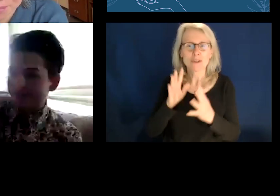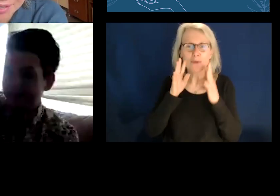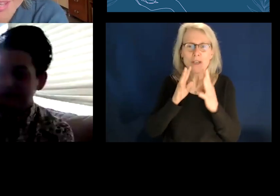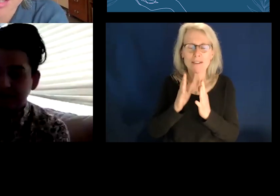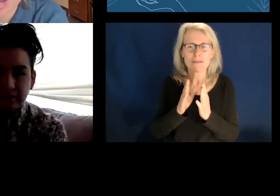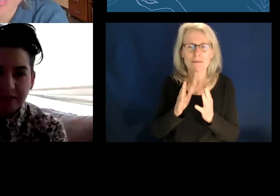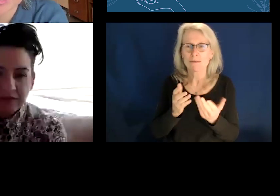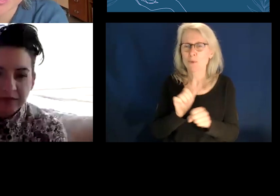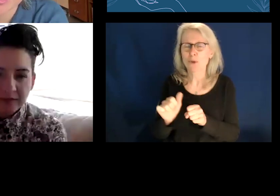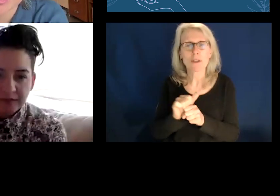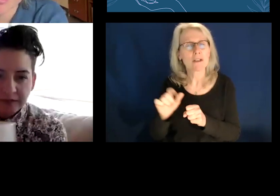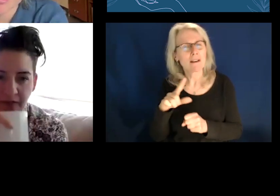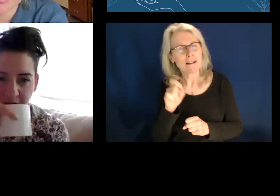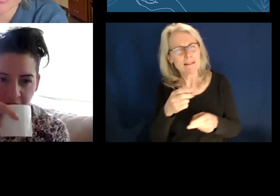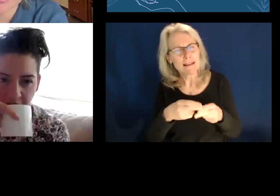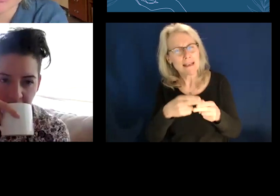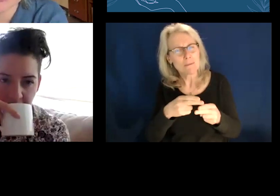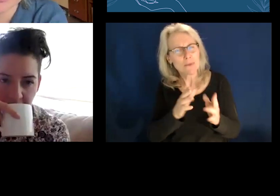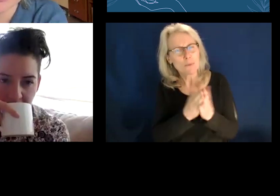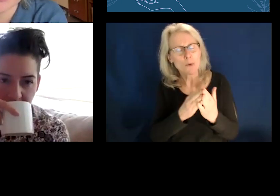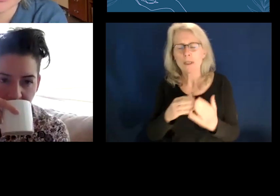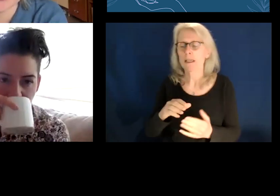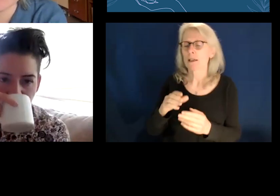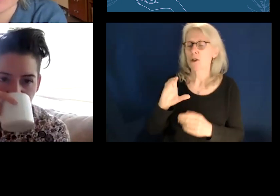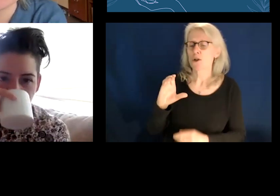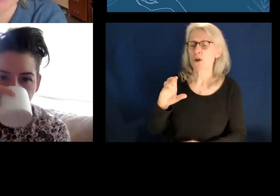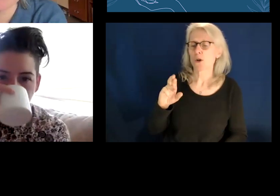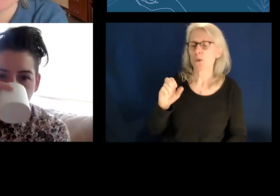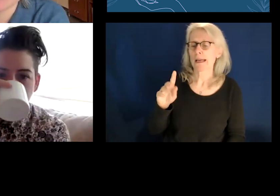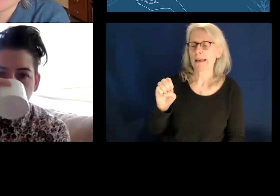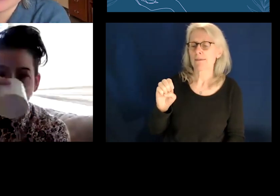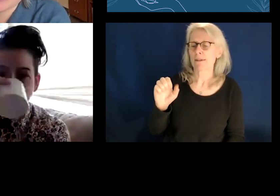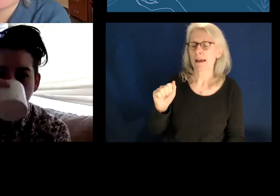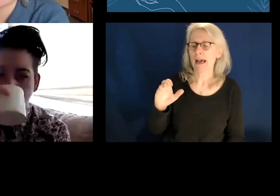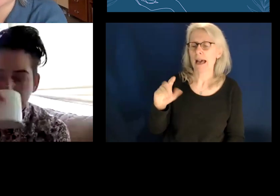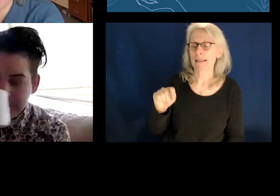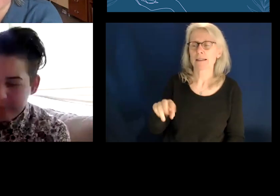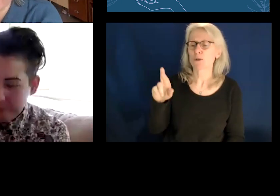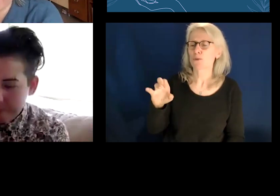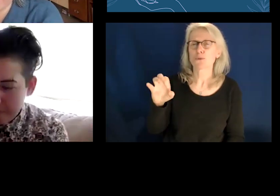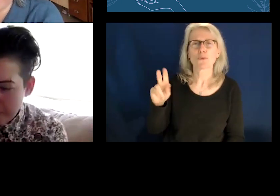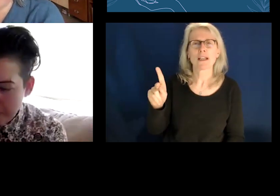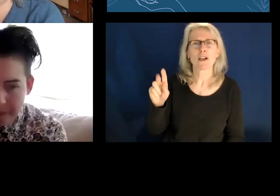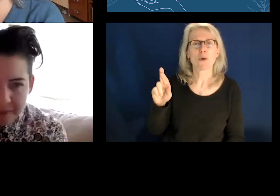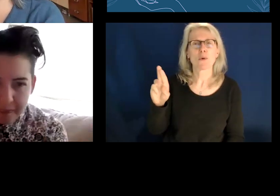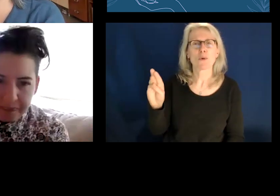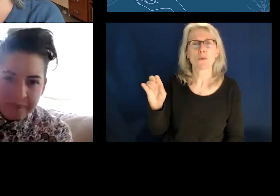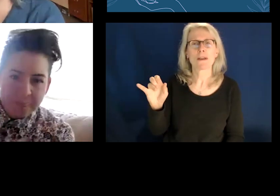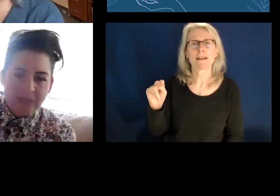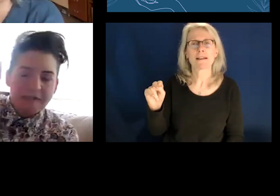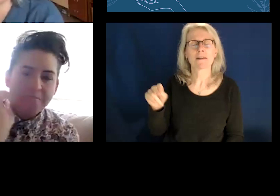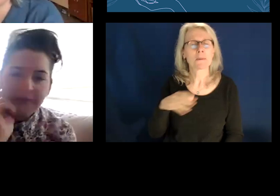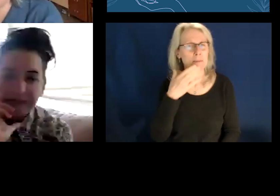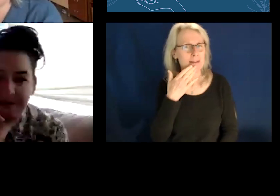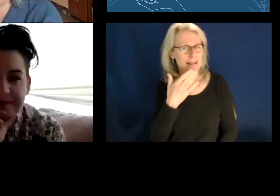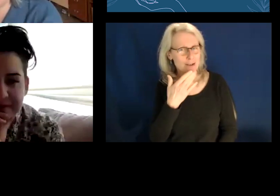title of that book again, Shawn? It's called The Creative Act by Rick Rubin. The Creative Act by Rick Rubin. Okay, thanks for sharing that. You